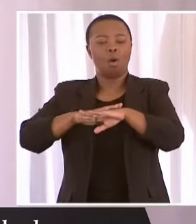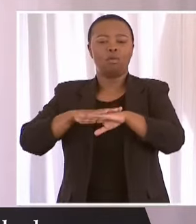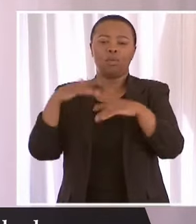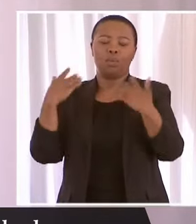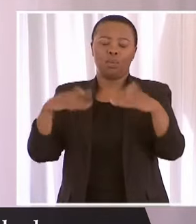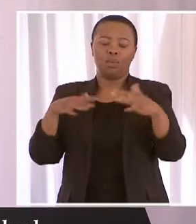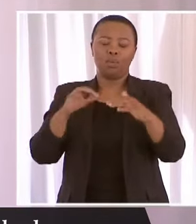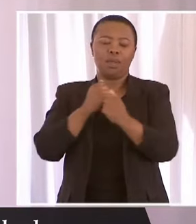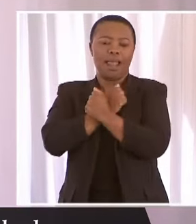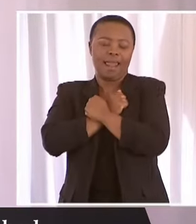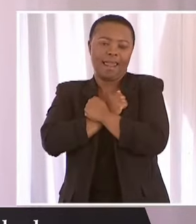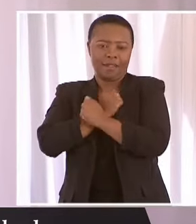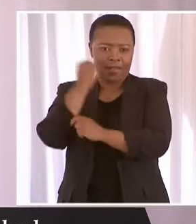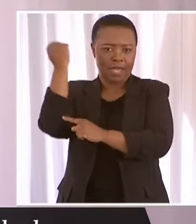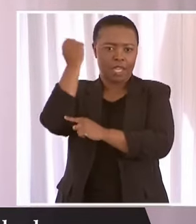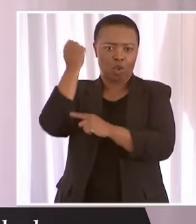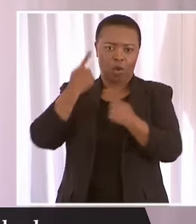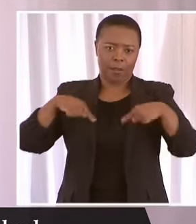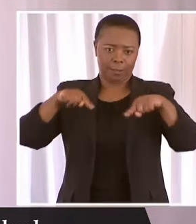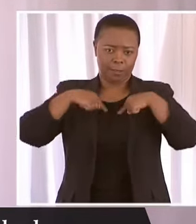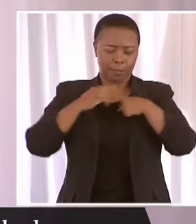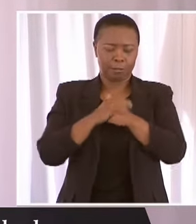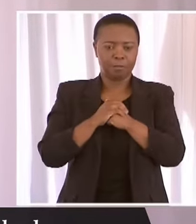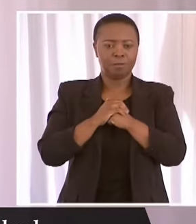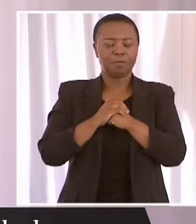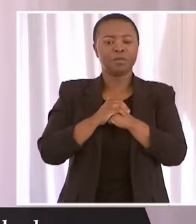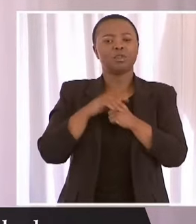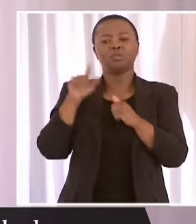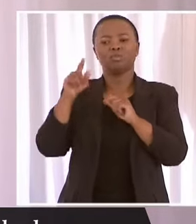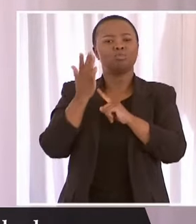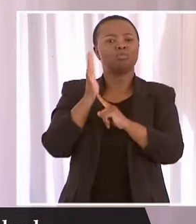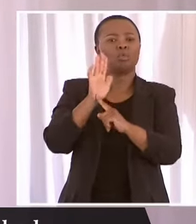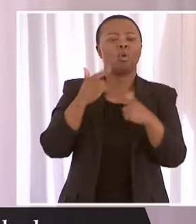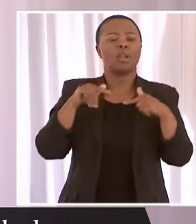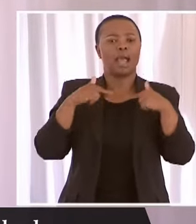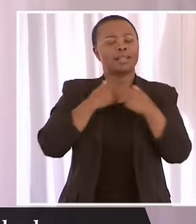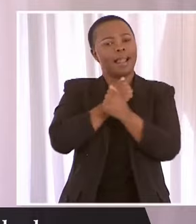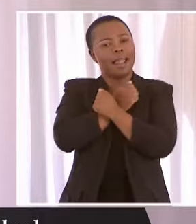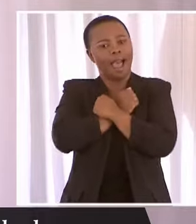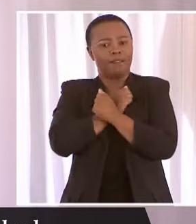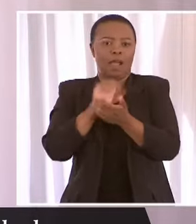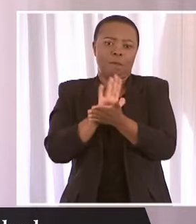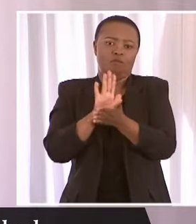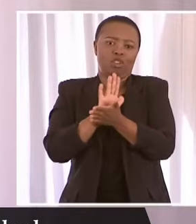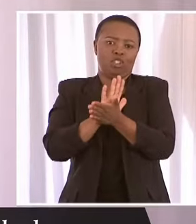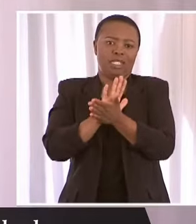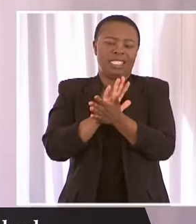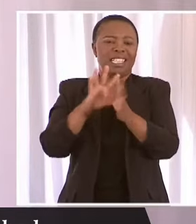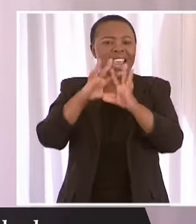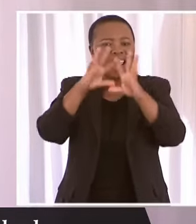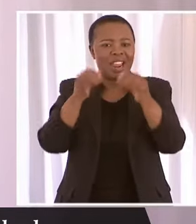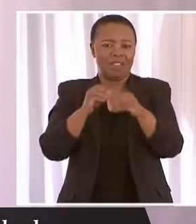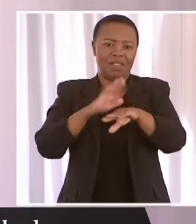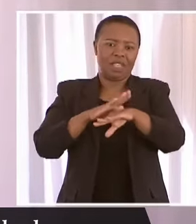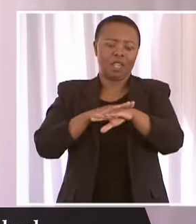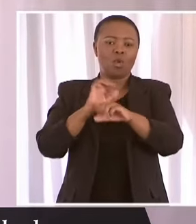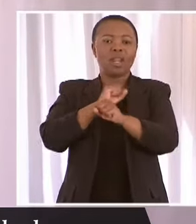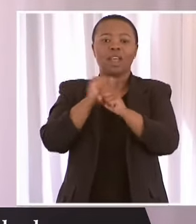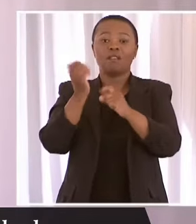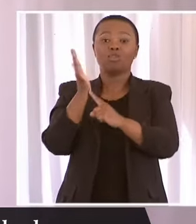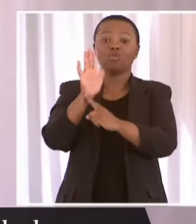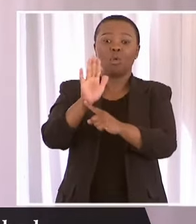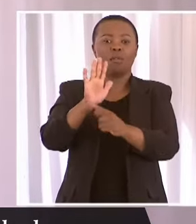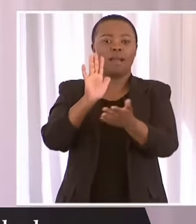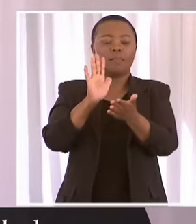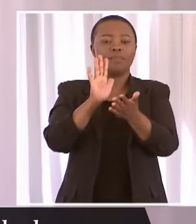loving hero. You showed us such love and appreciation. In the tiniest of things, you never failed to show gratitude.